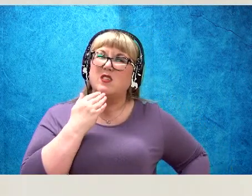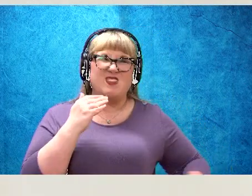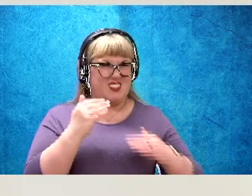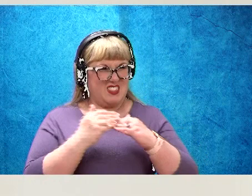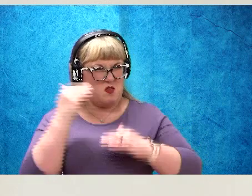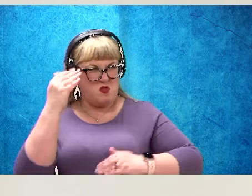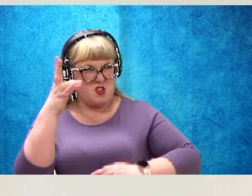than 12 and 13?